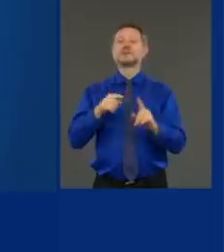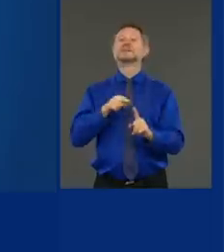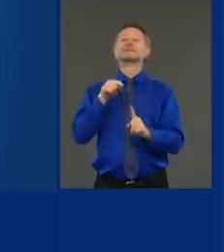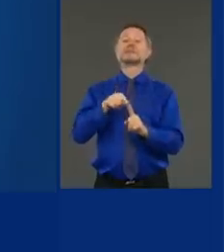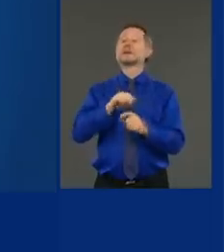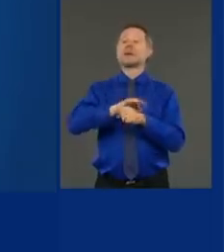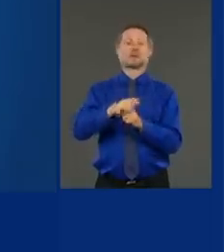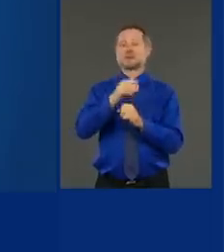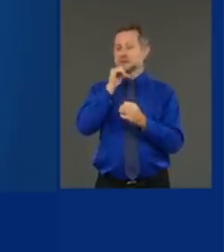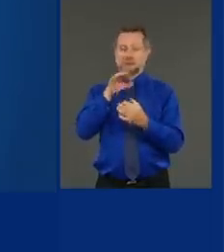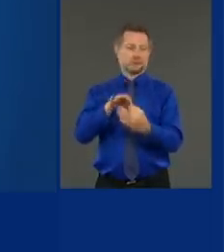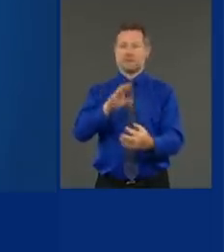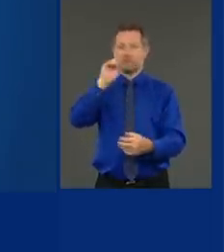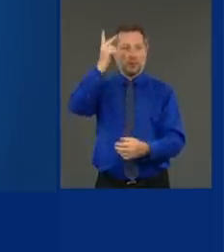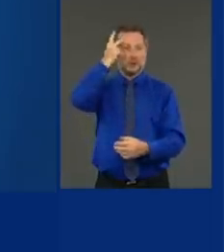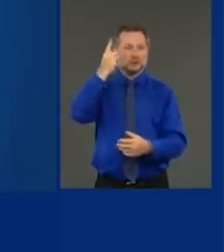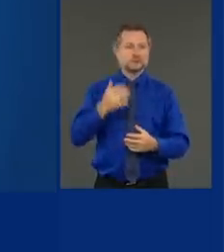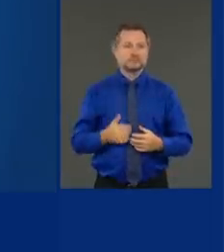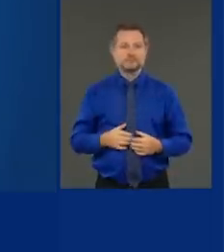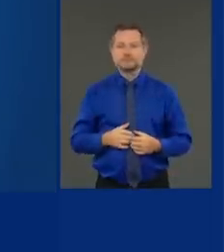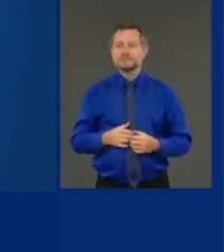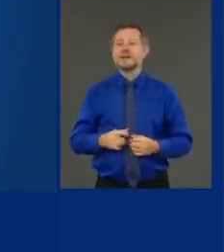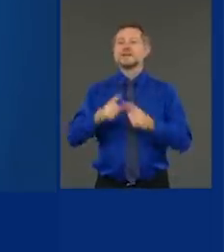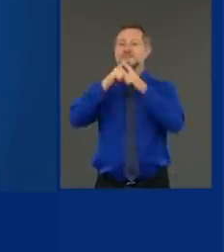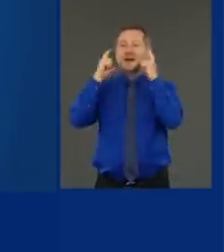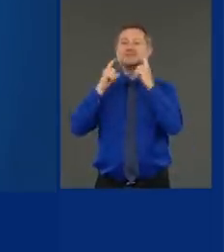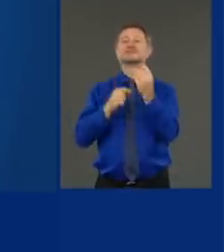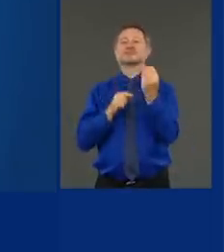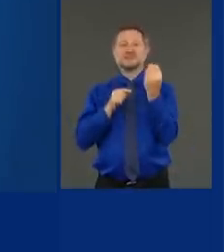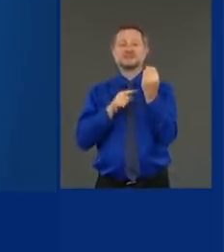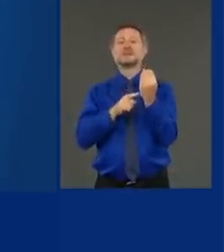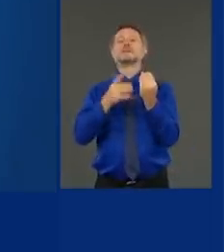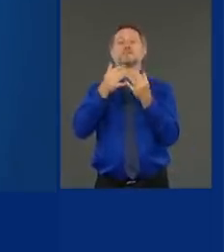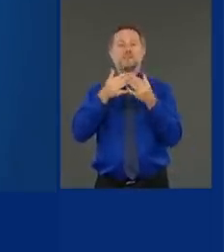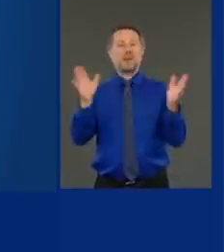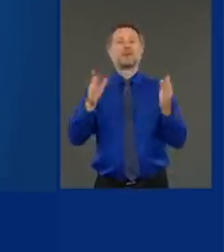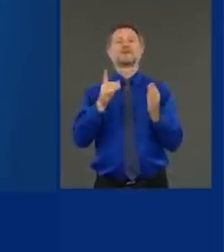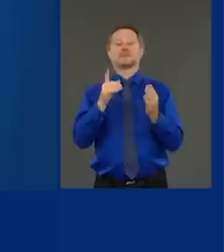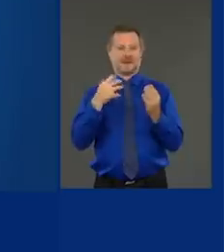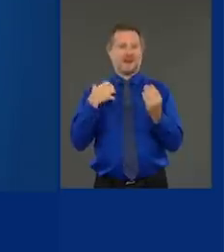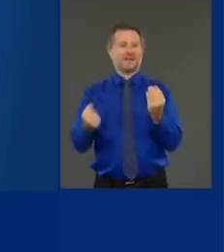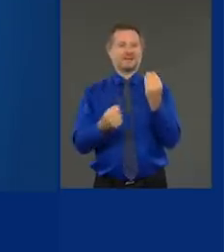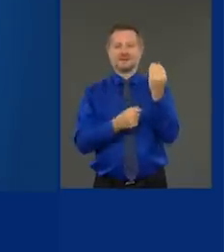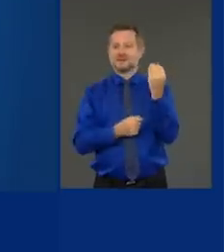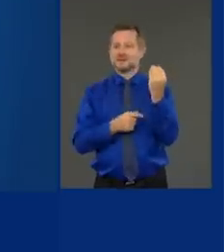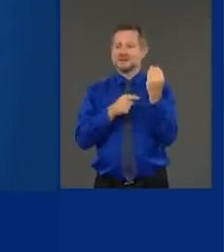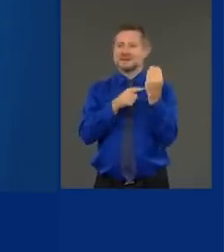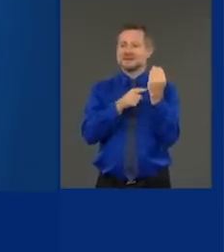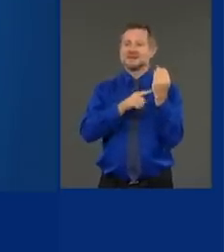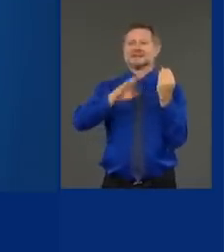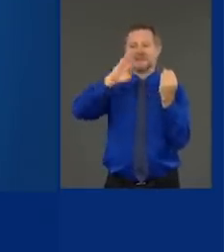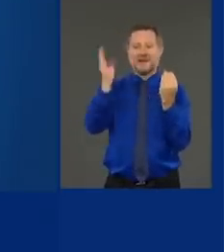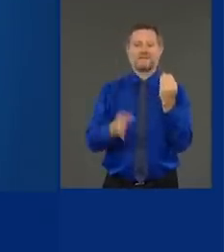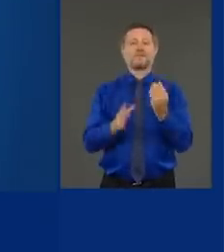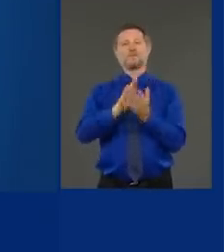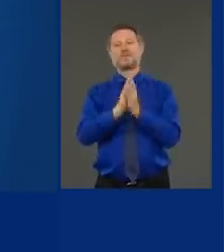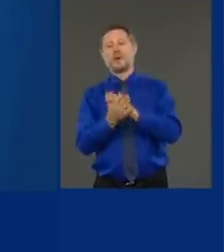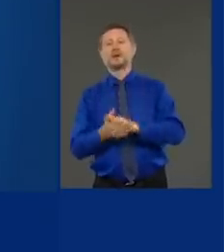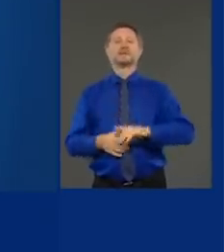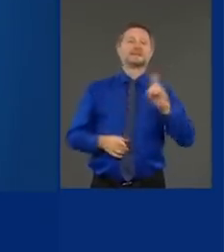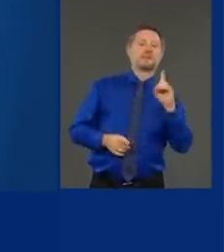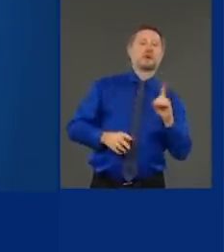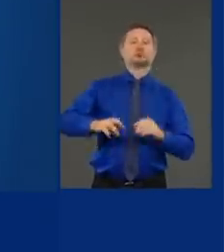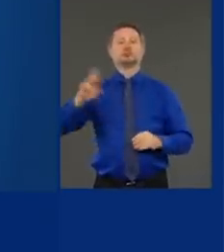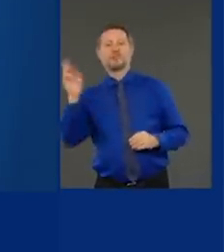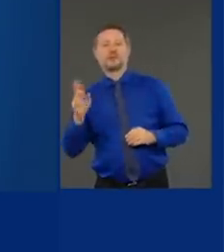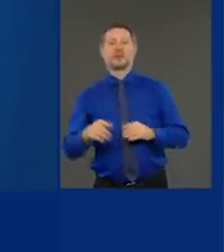And it shouldn't have been politicized. This is public health. That's what this was. And it should have never been turned into a political symbol,